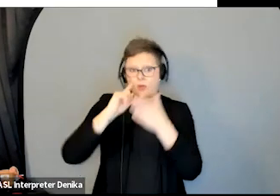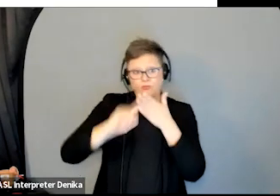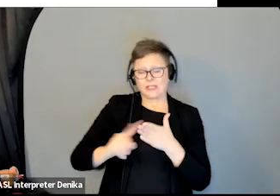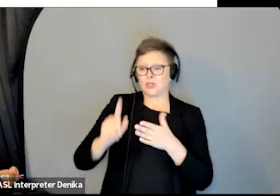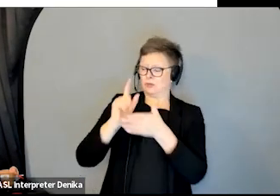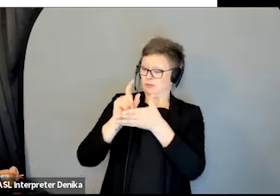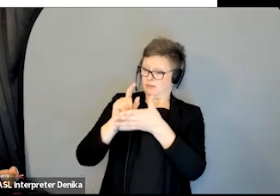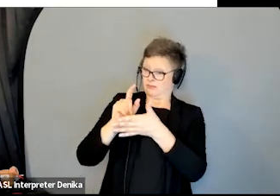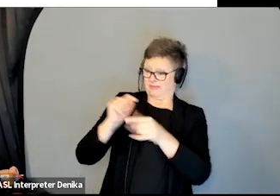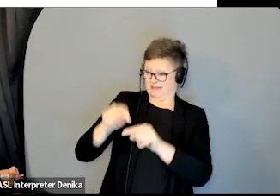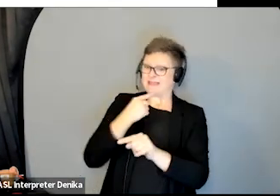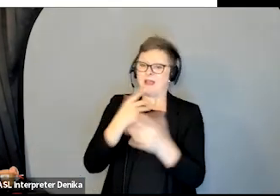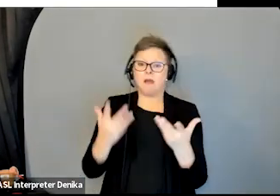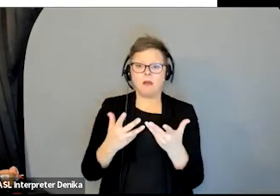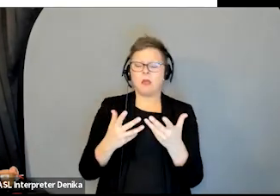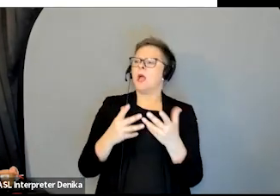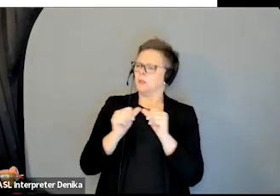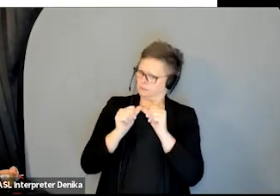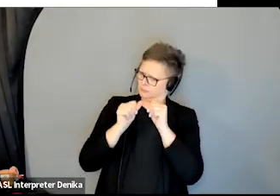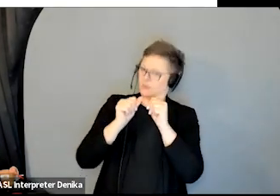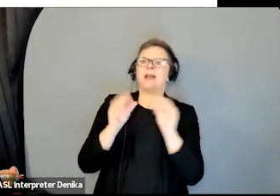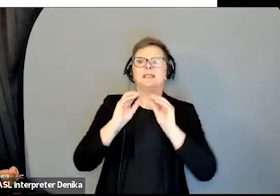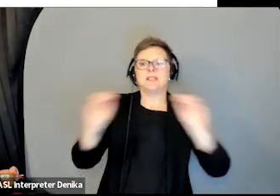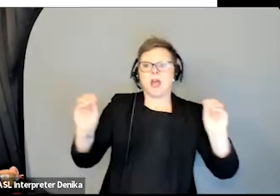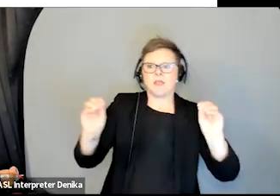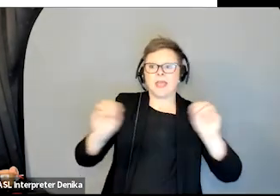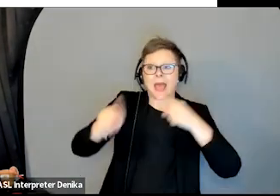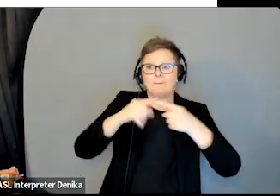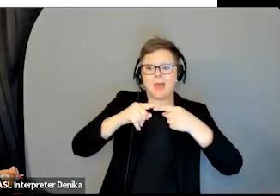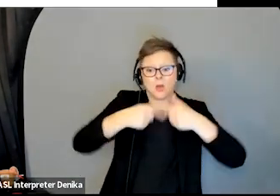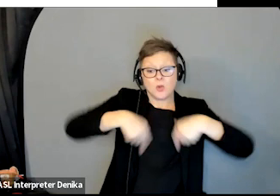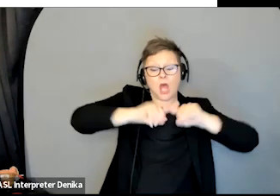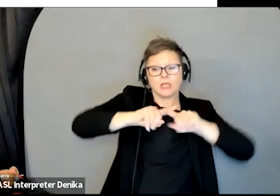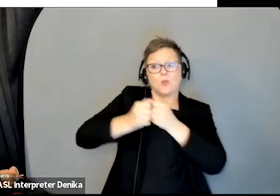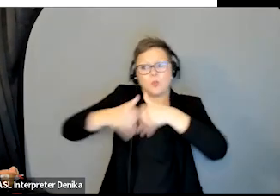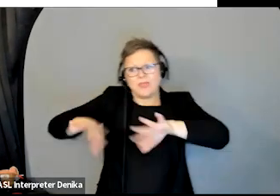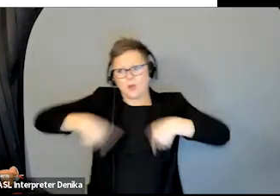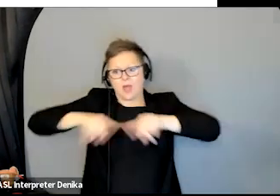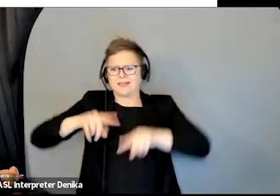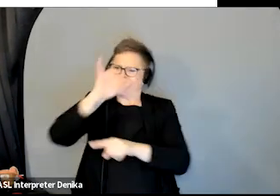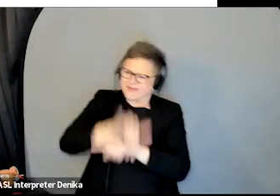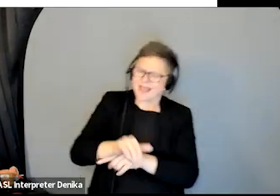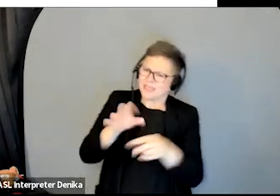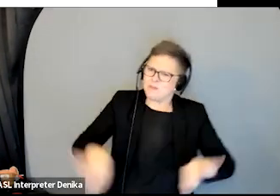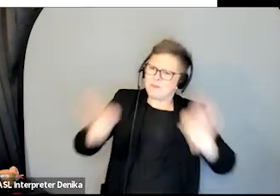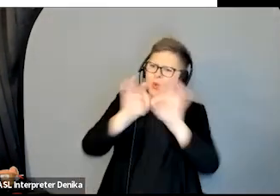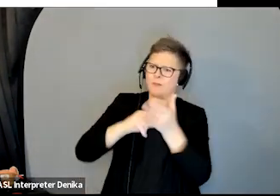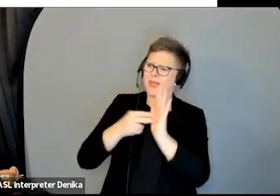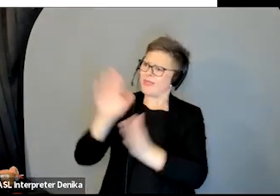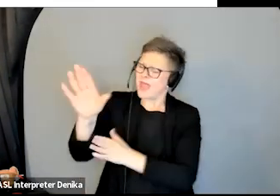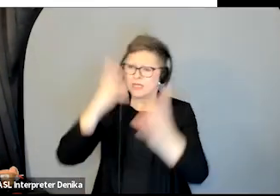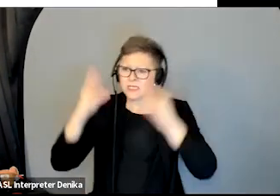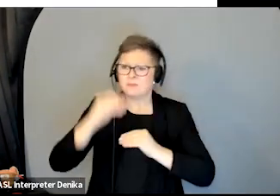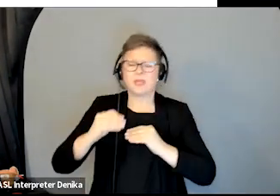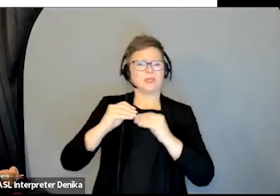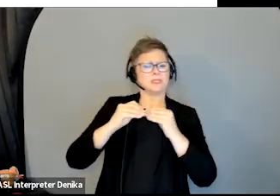that, quote, to remain consistent with the mantra, nothing about us without us, the voices and experiences of disabled people should be prioritized, end